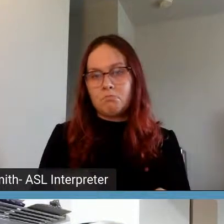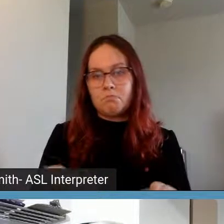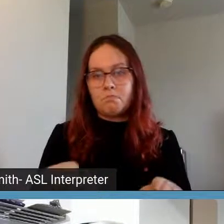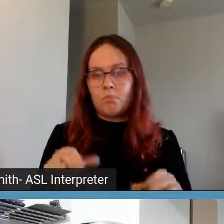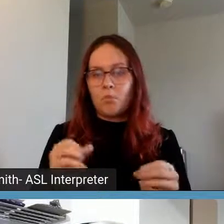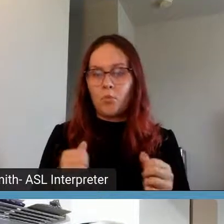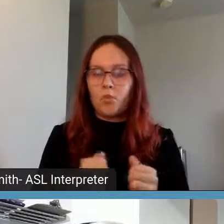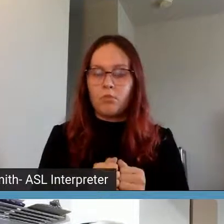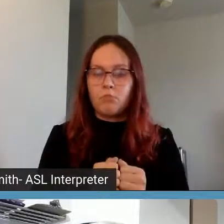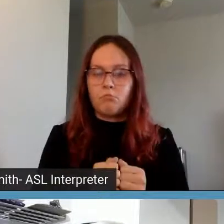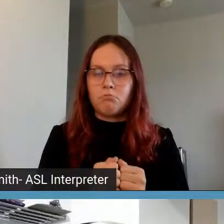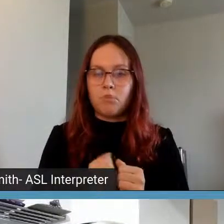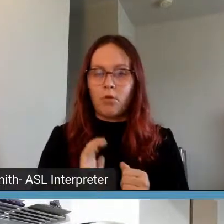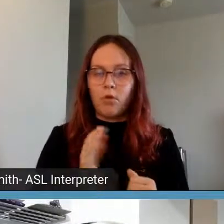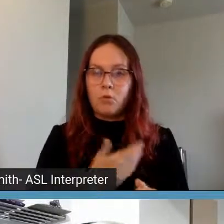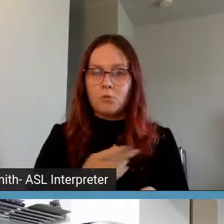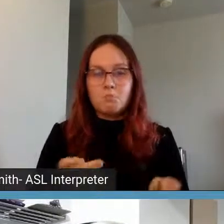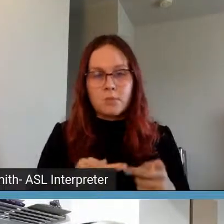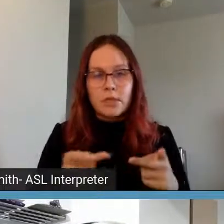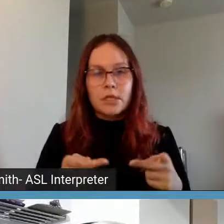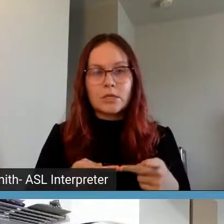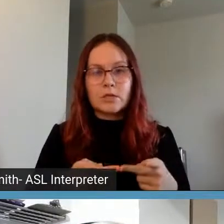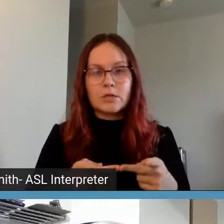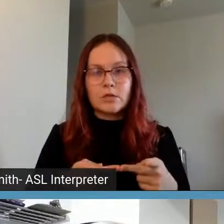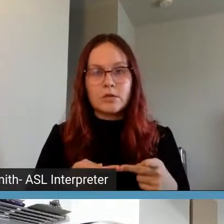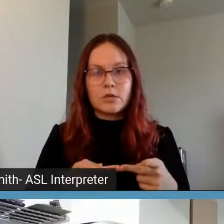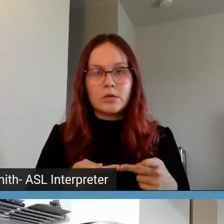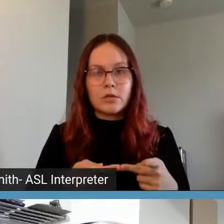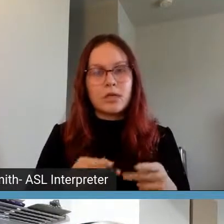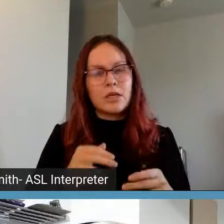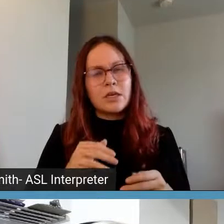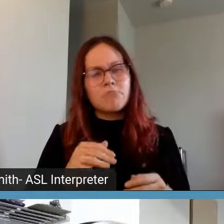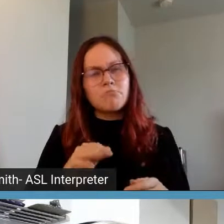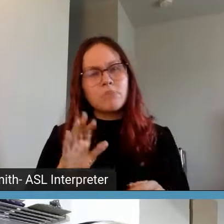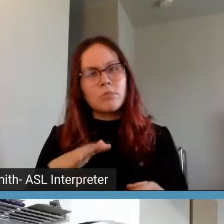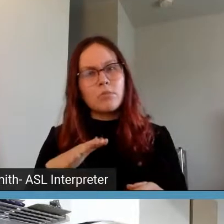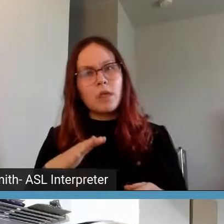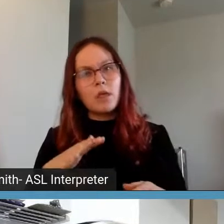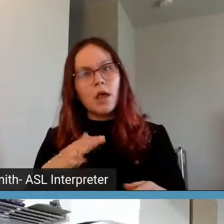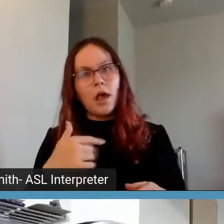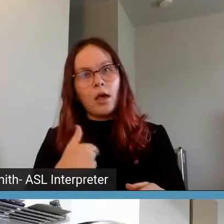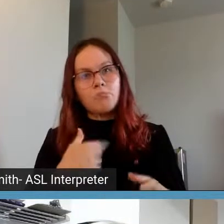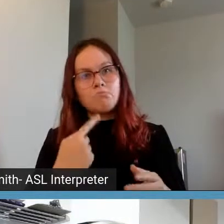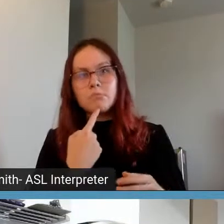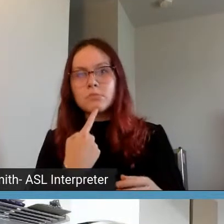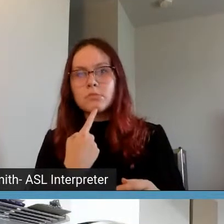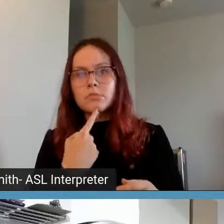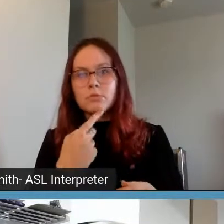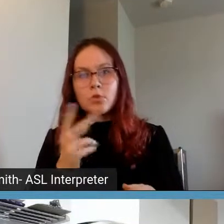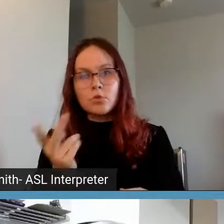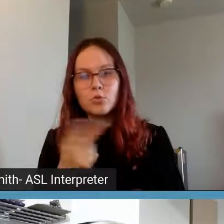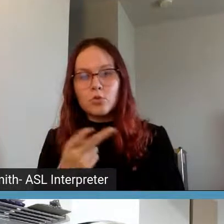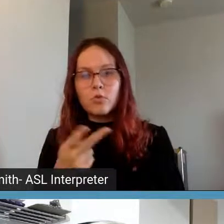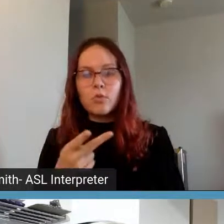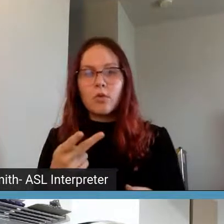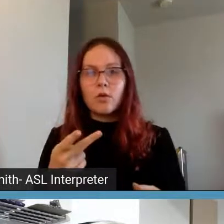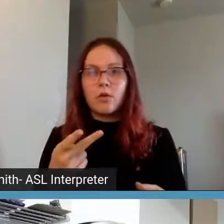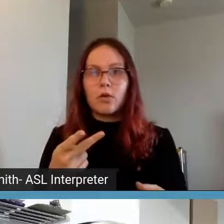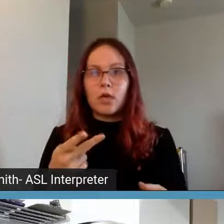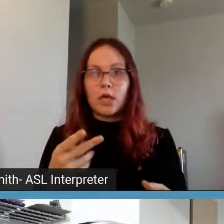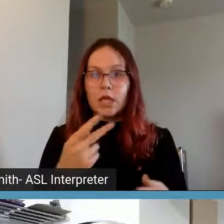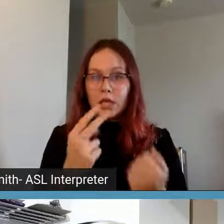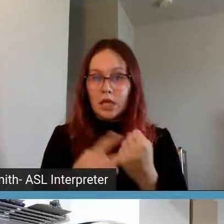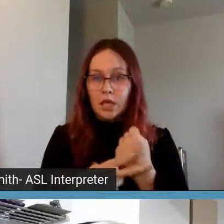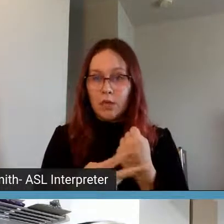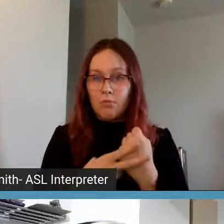especially per program. Is it safe to say that both of you feel confident you're going to be able to retain those new audiences